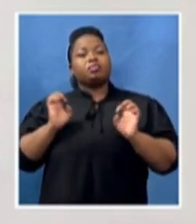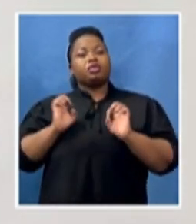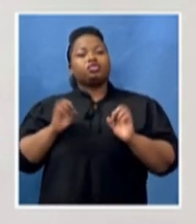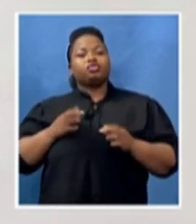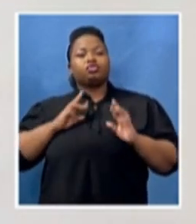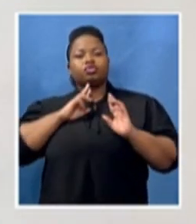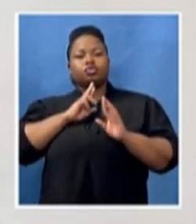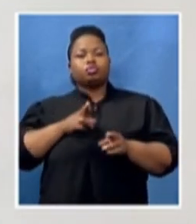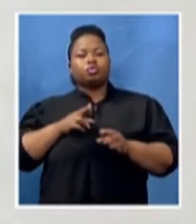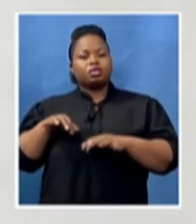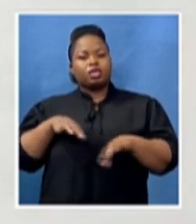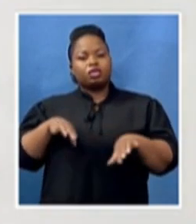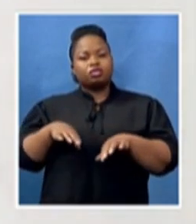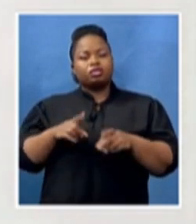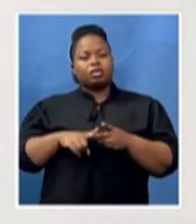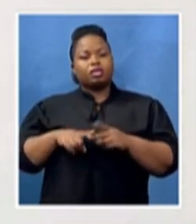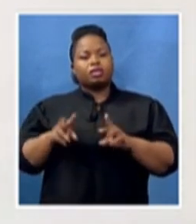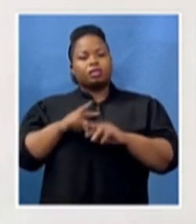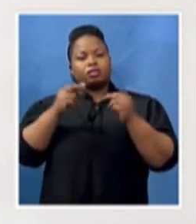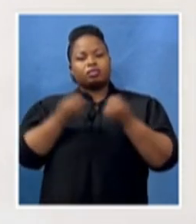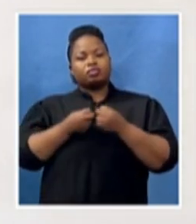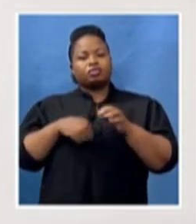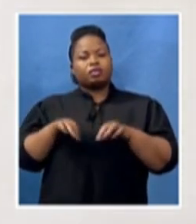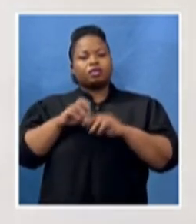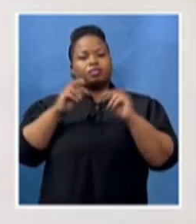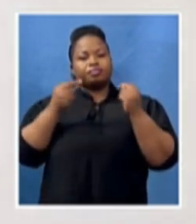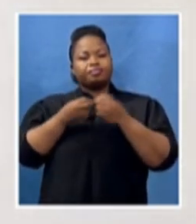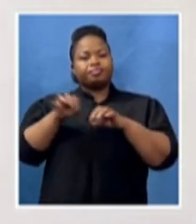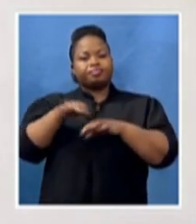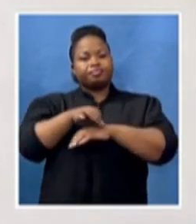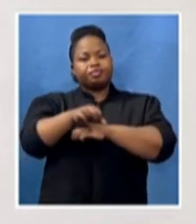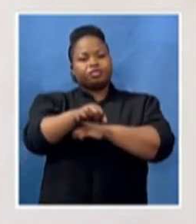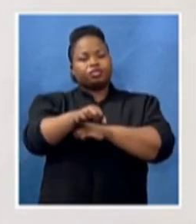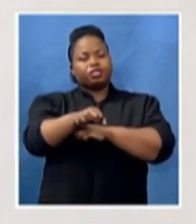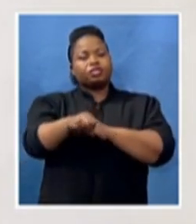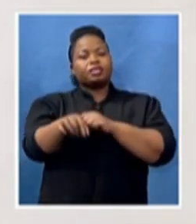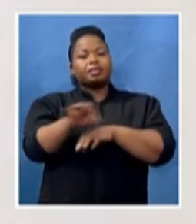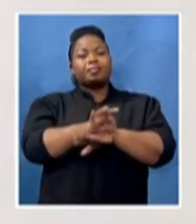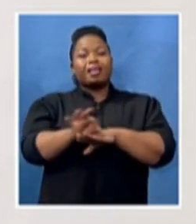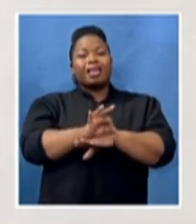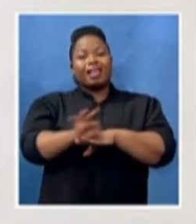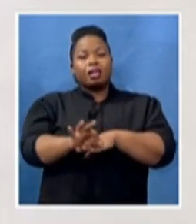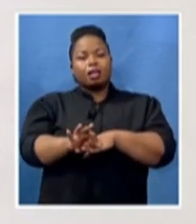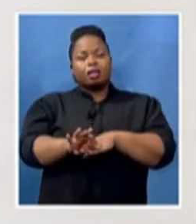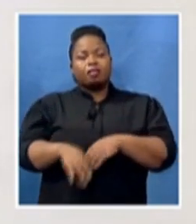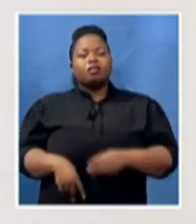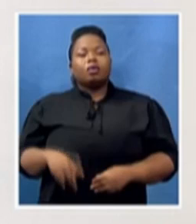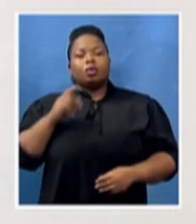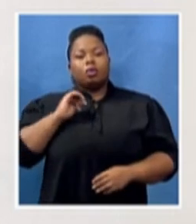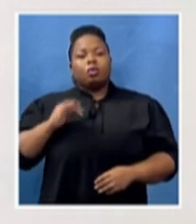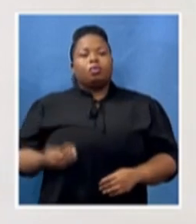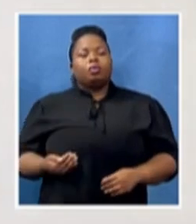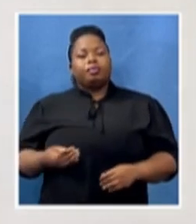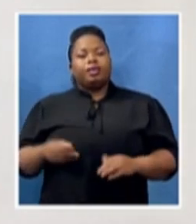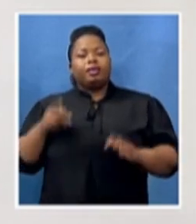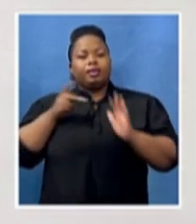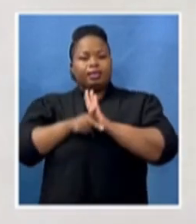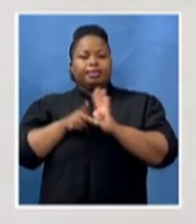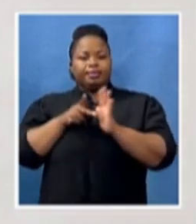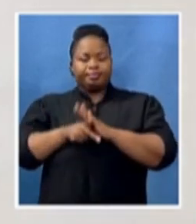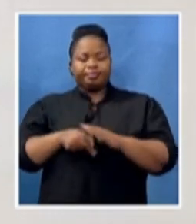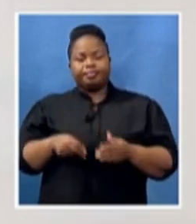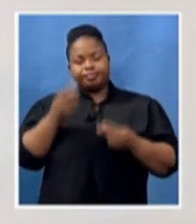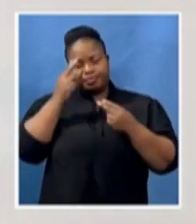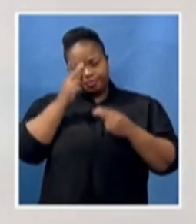Gender-Based Violence and Femicide. It is truly an honor to present to you today the